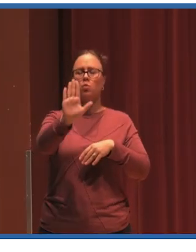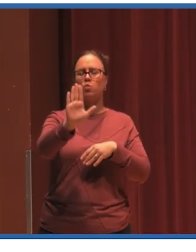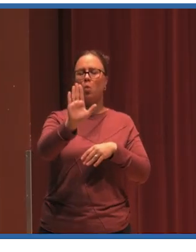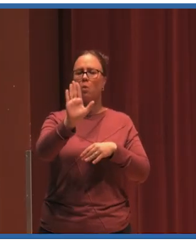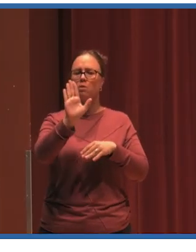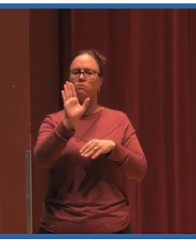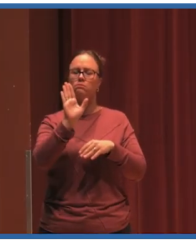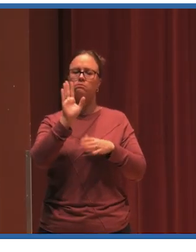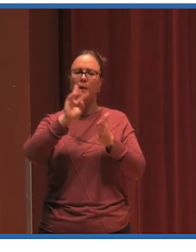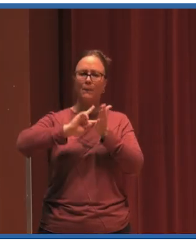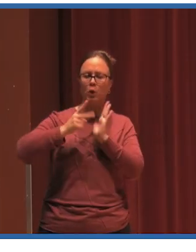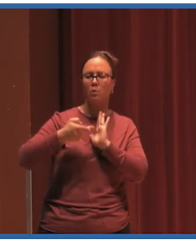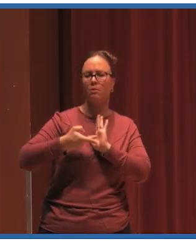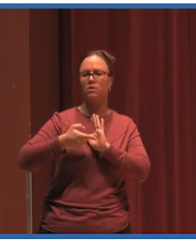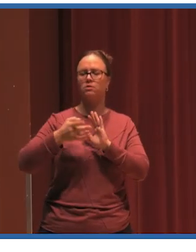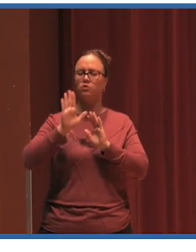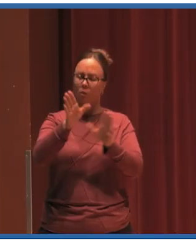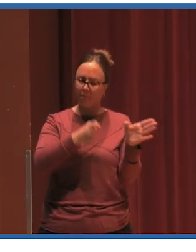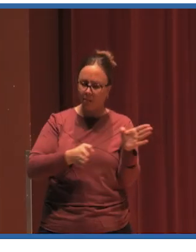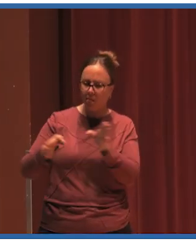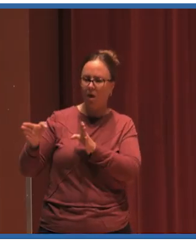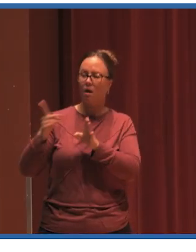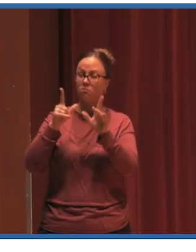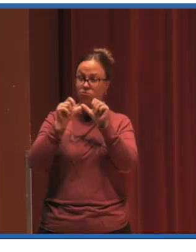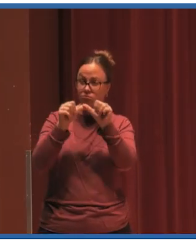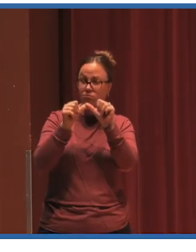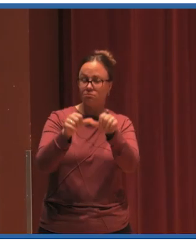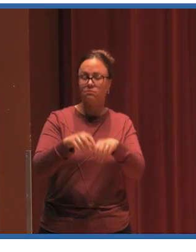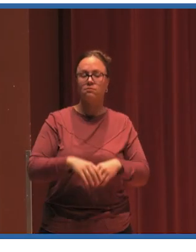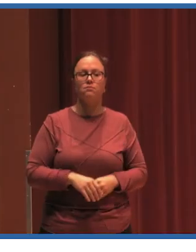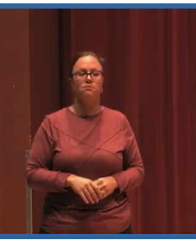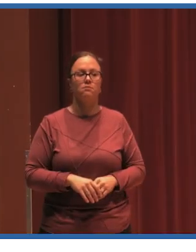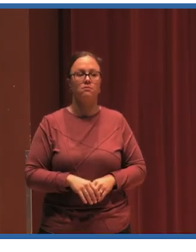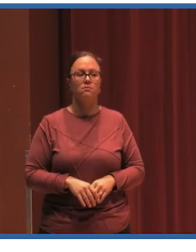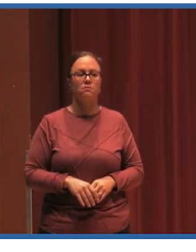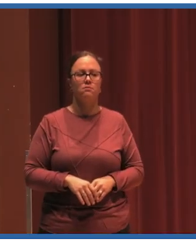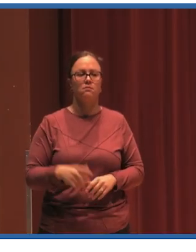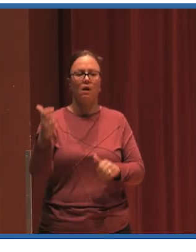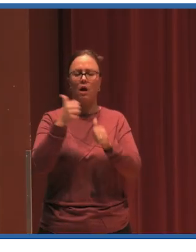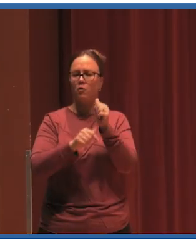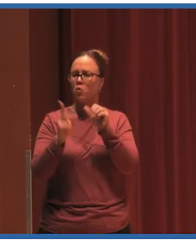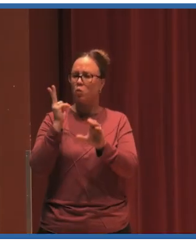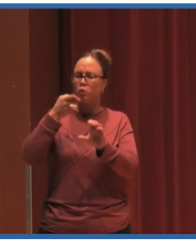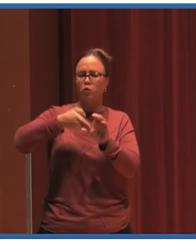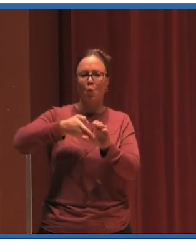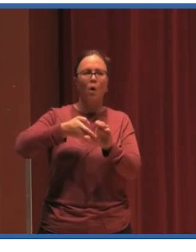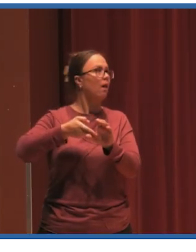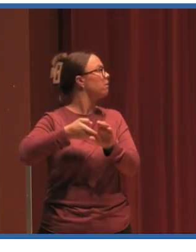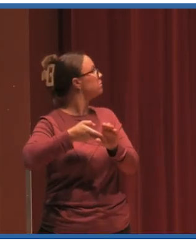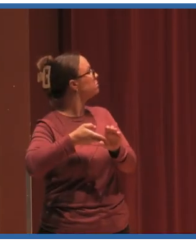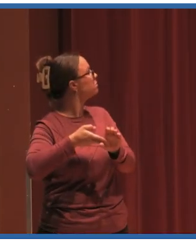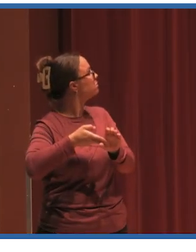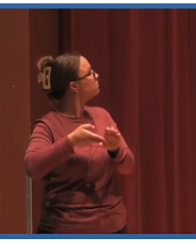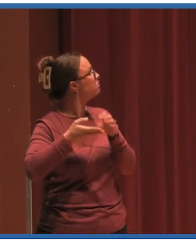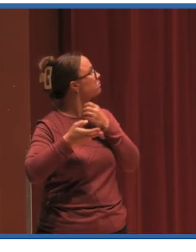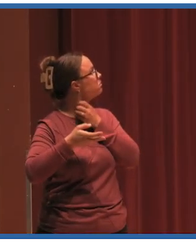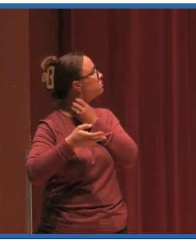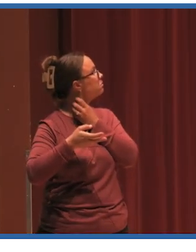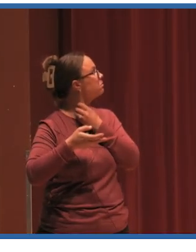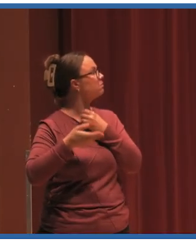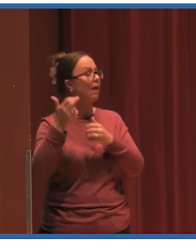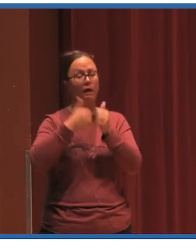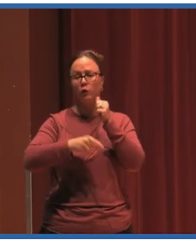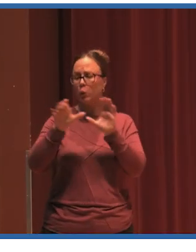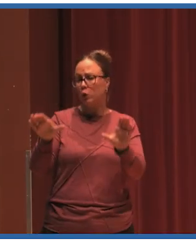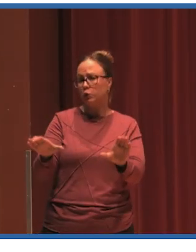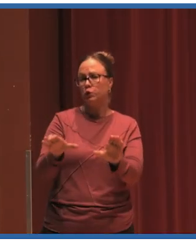are you sticking to your purpose? Everyone doing the reasonable service, I think everything can get